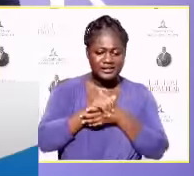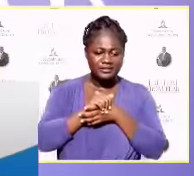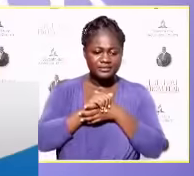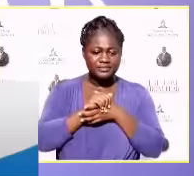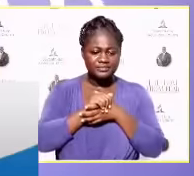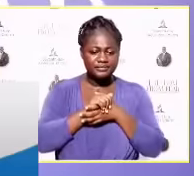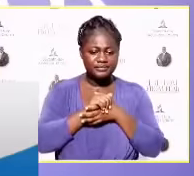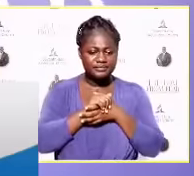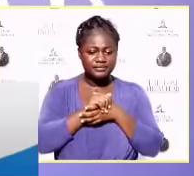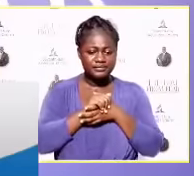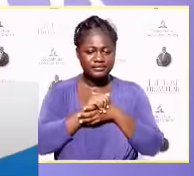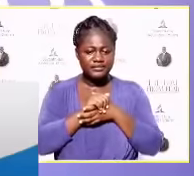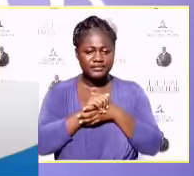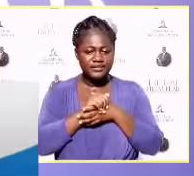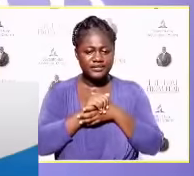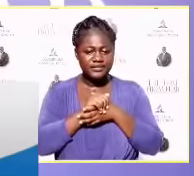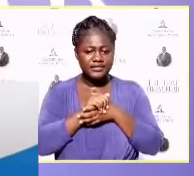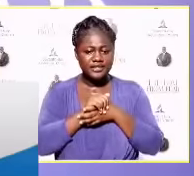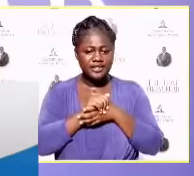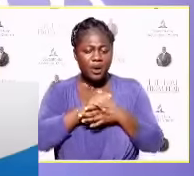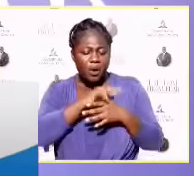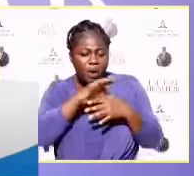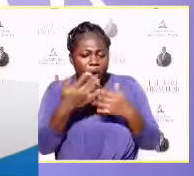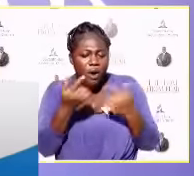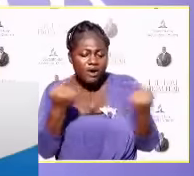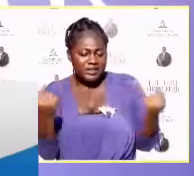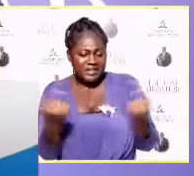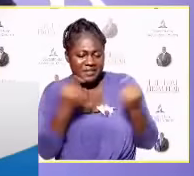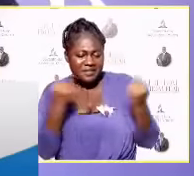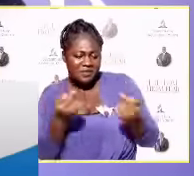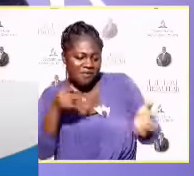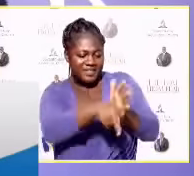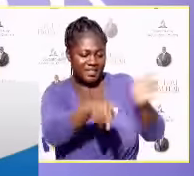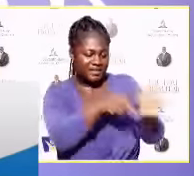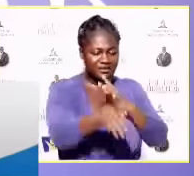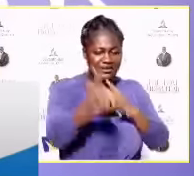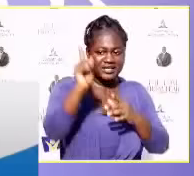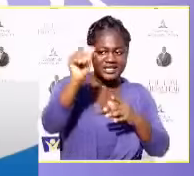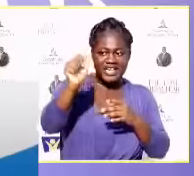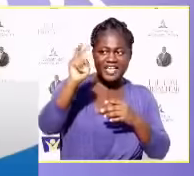David was guilty of murder. David, now what